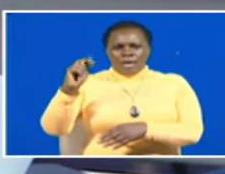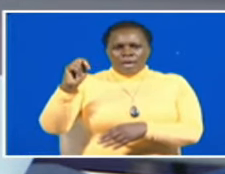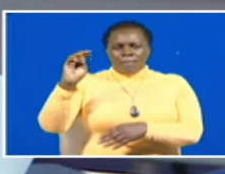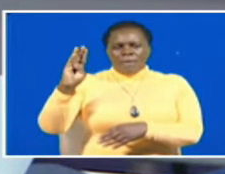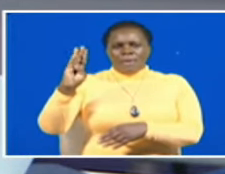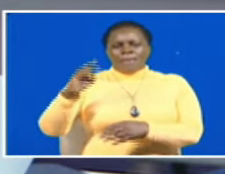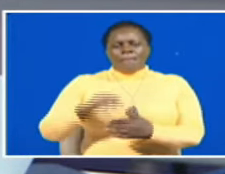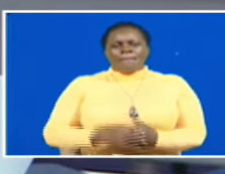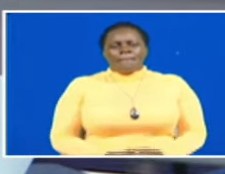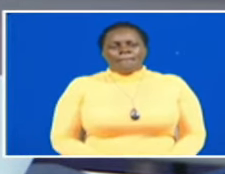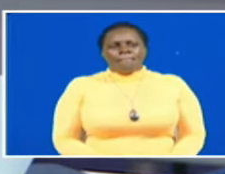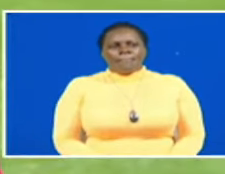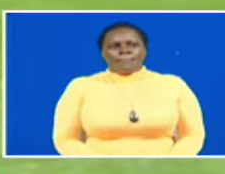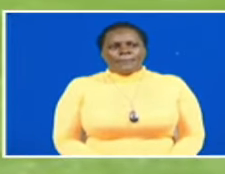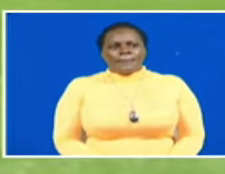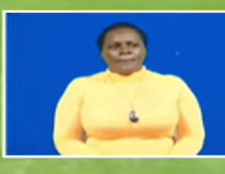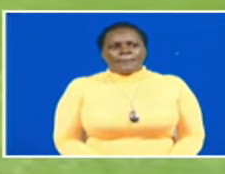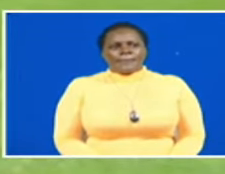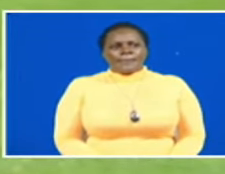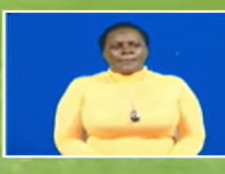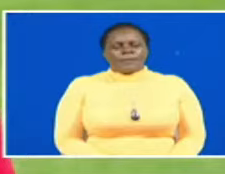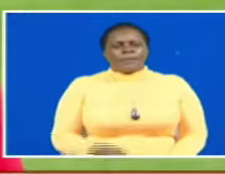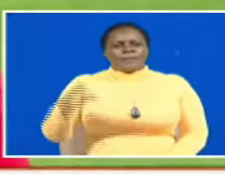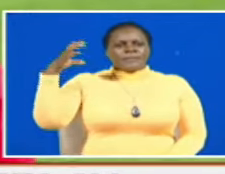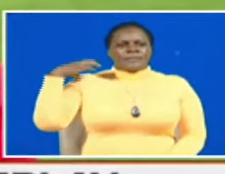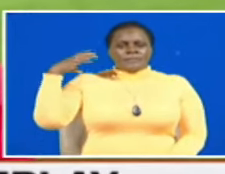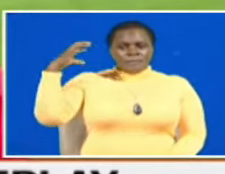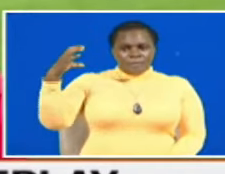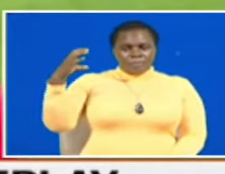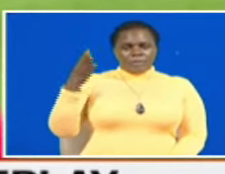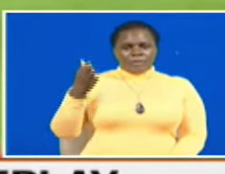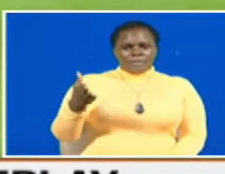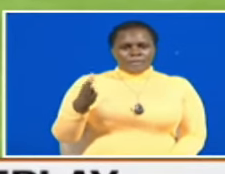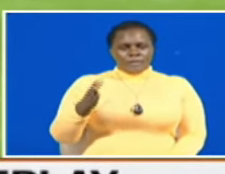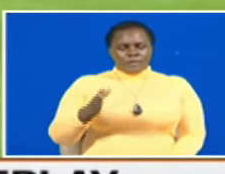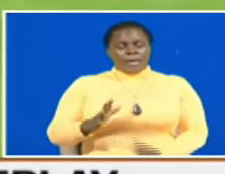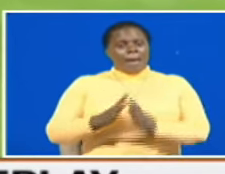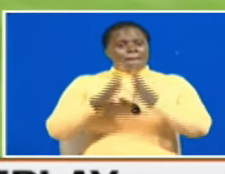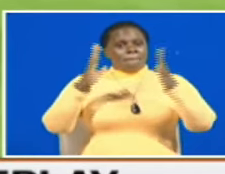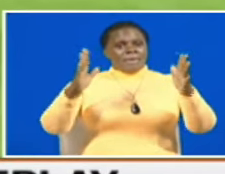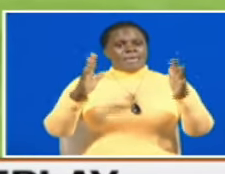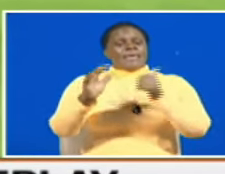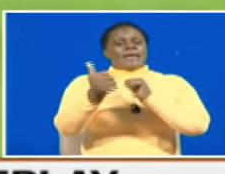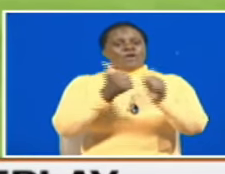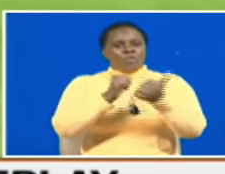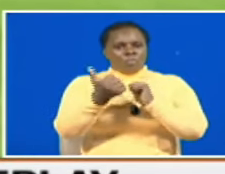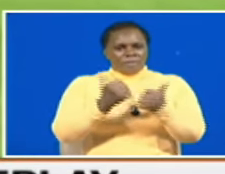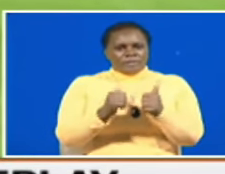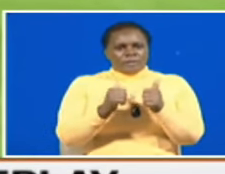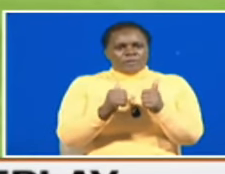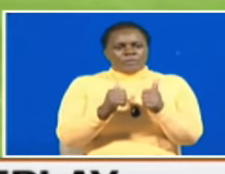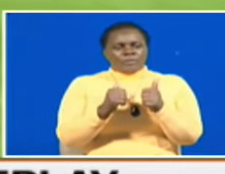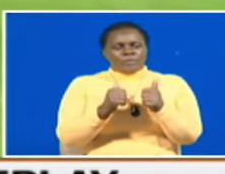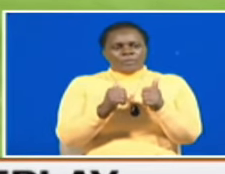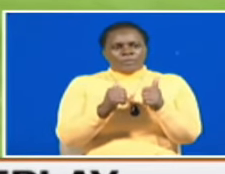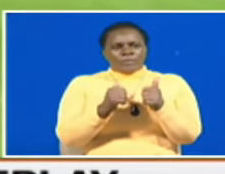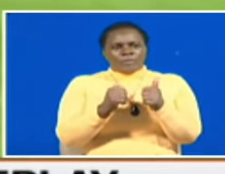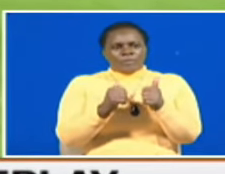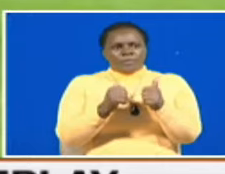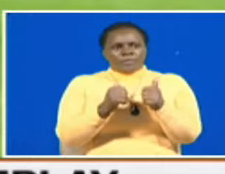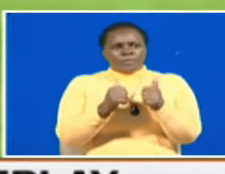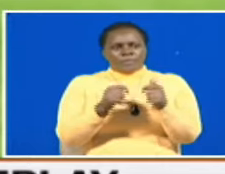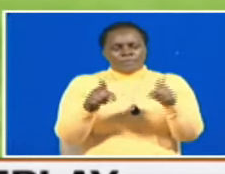Open. So the championship is our most elite championship. It's a four-day tournament, Stroke